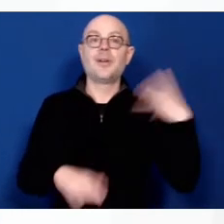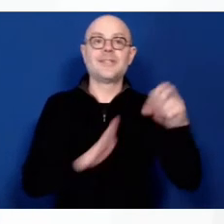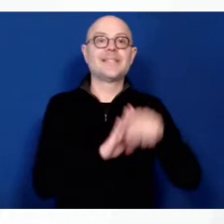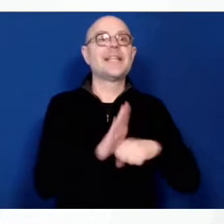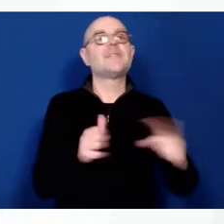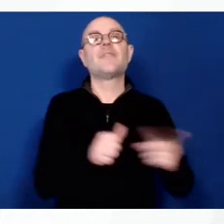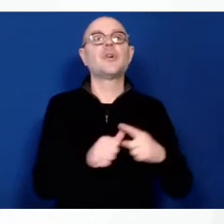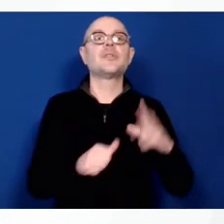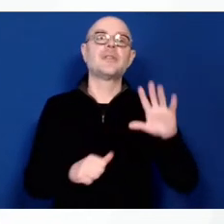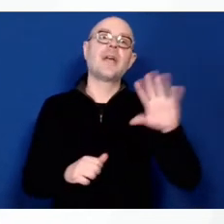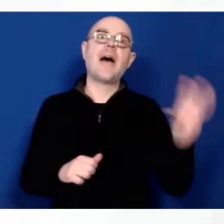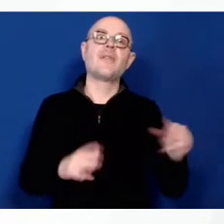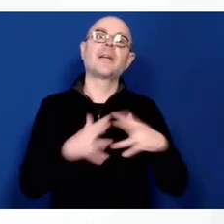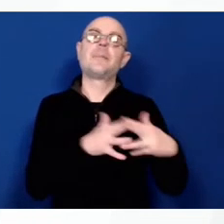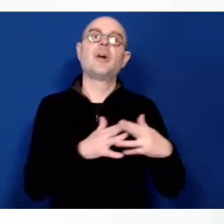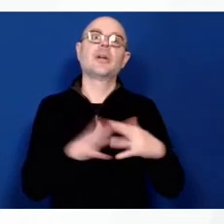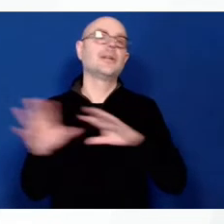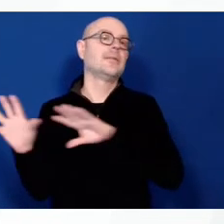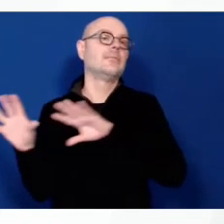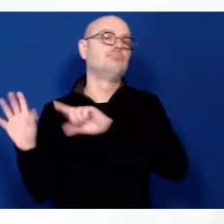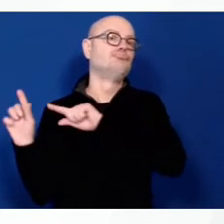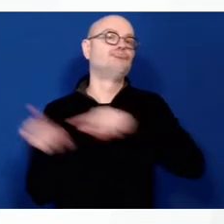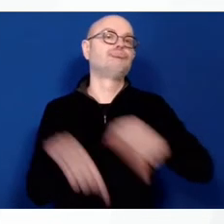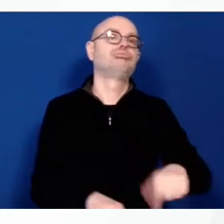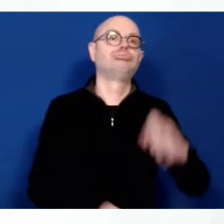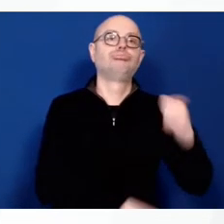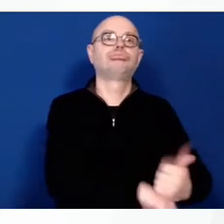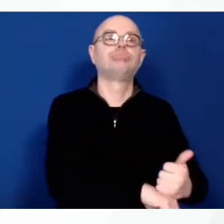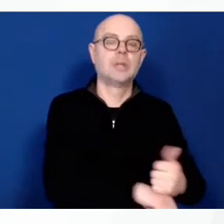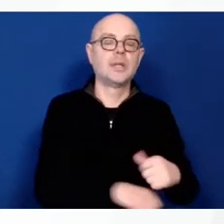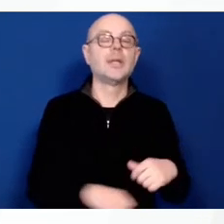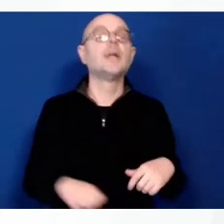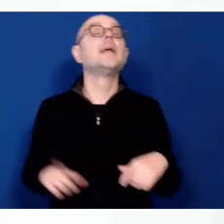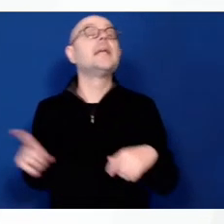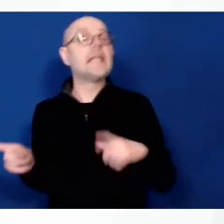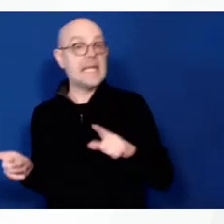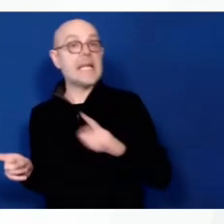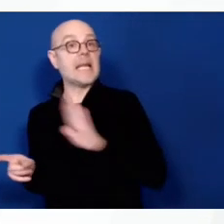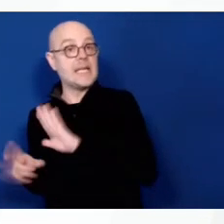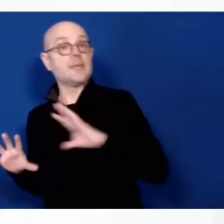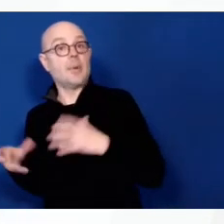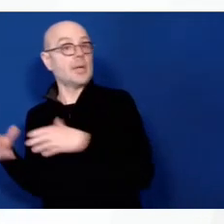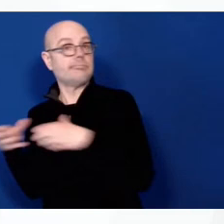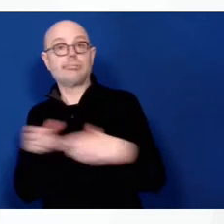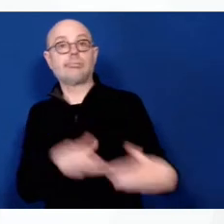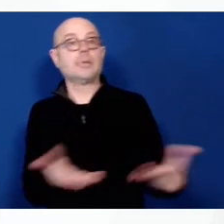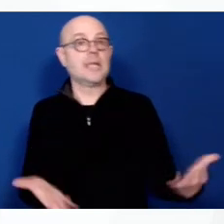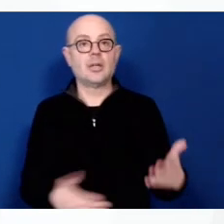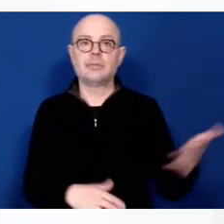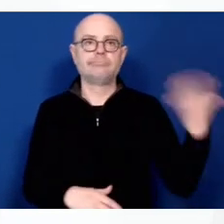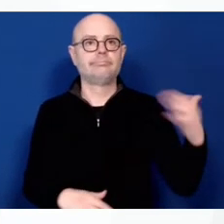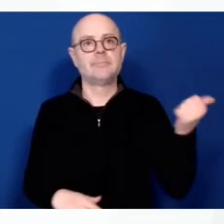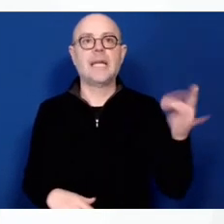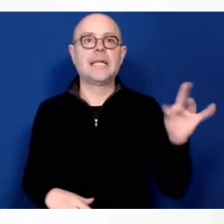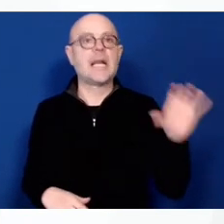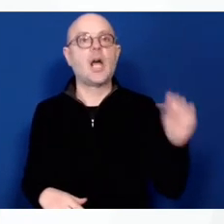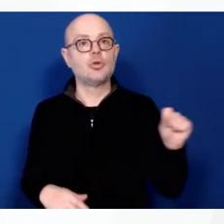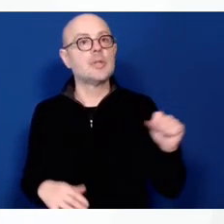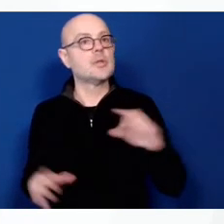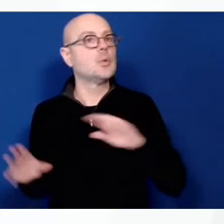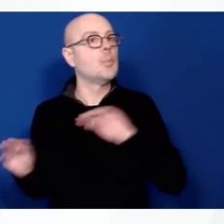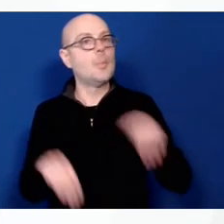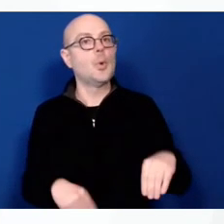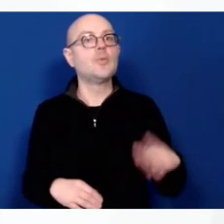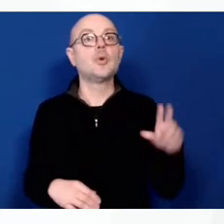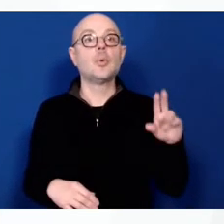In 1844, Bush and his traveling party headed west on the Oregon Trail to start new lives in an unfamiliar place. I